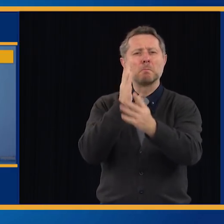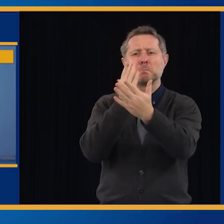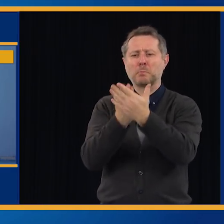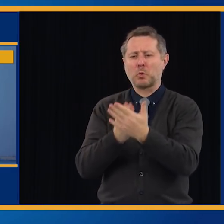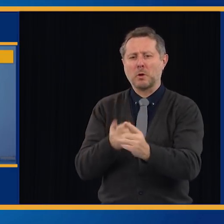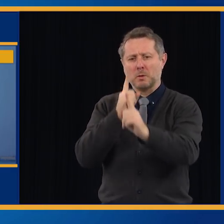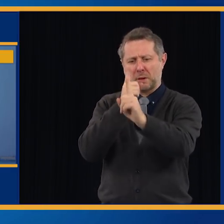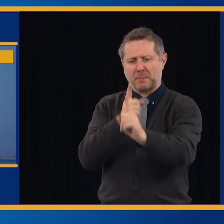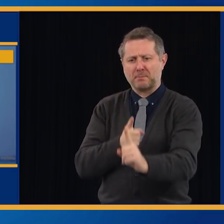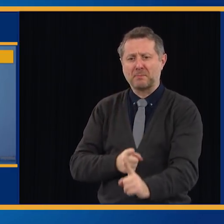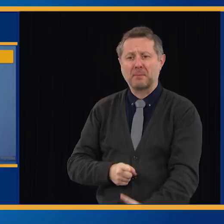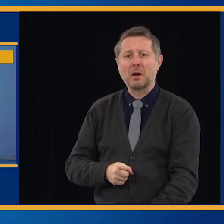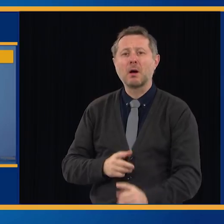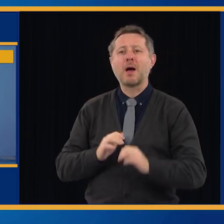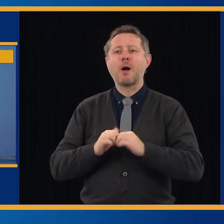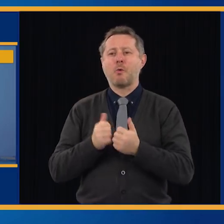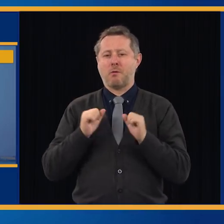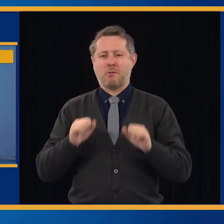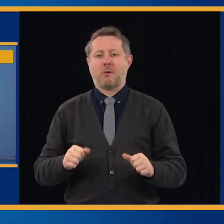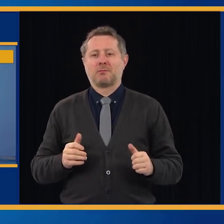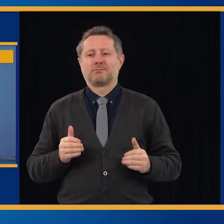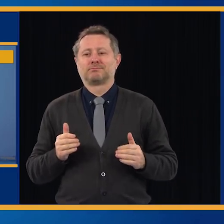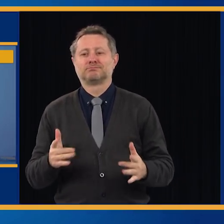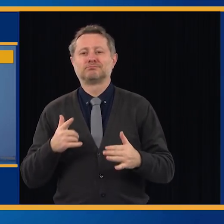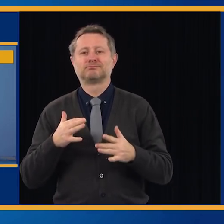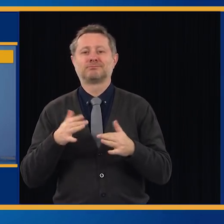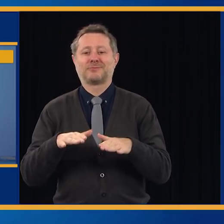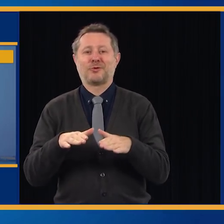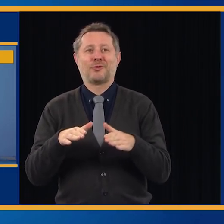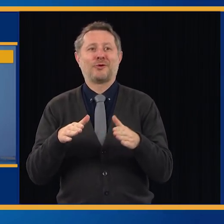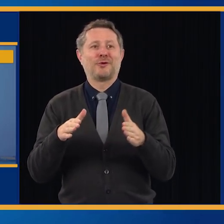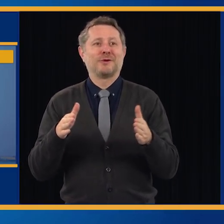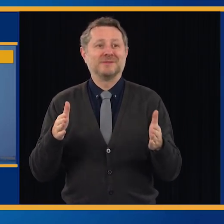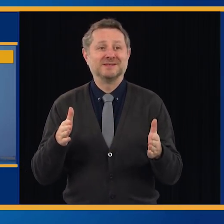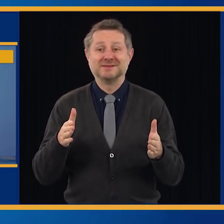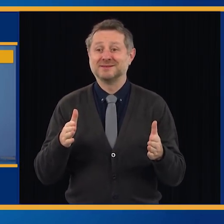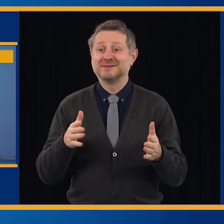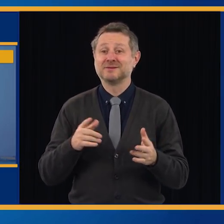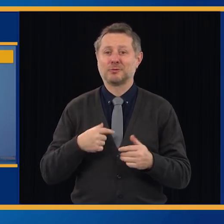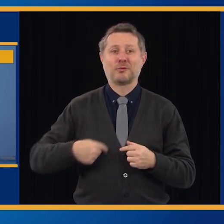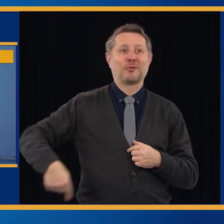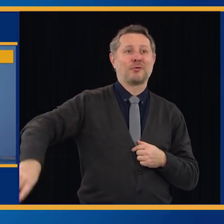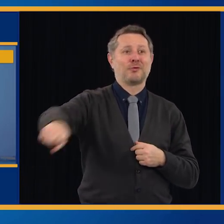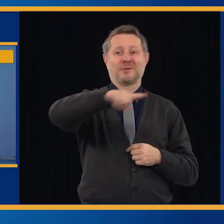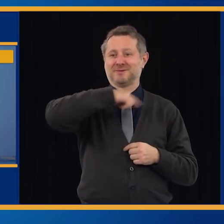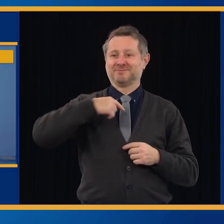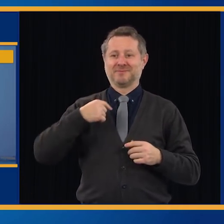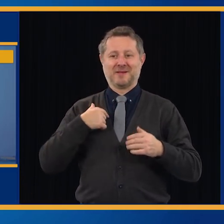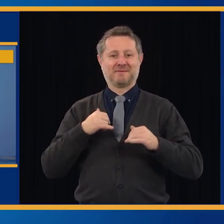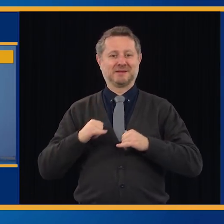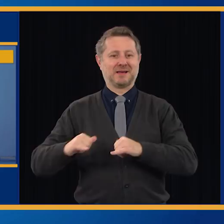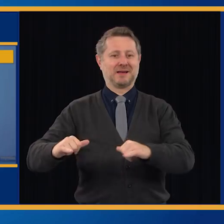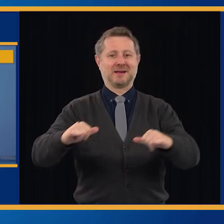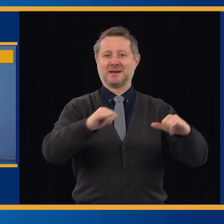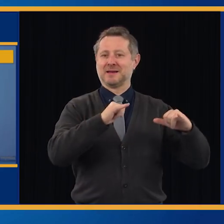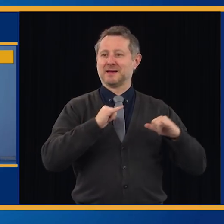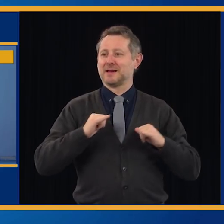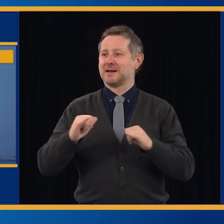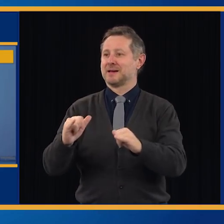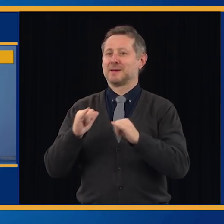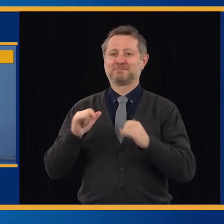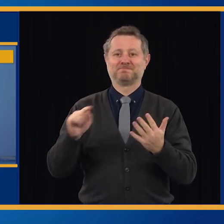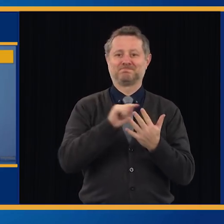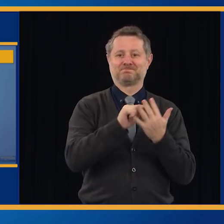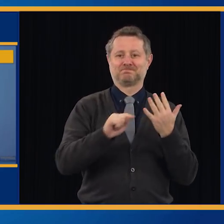to reopen so everyone has the same opening